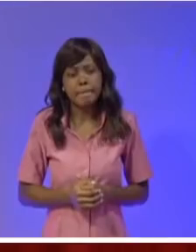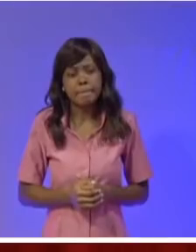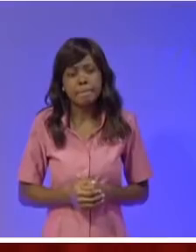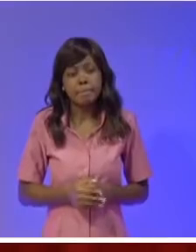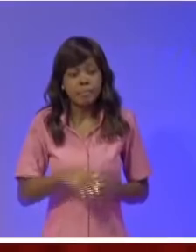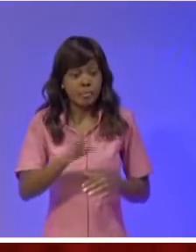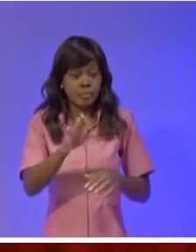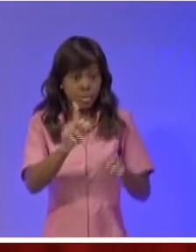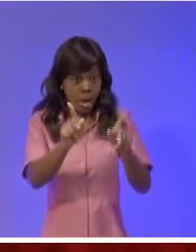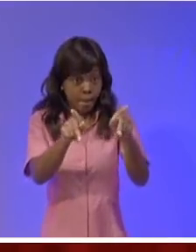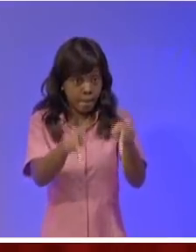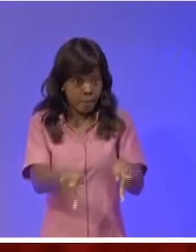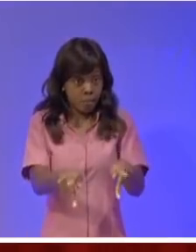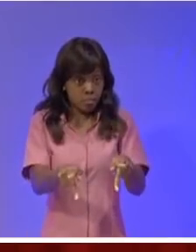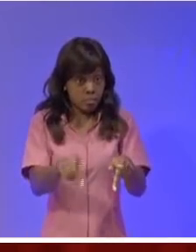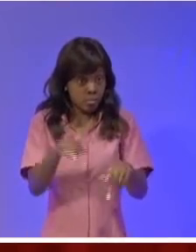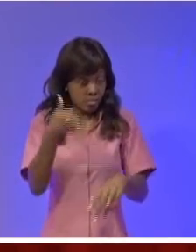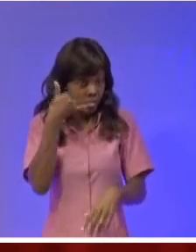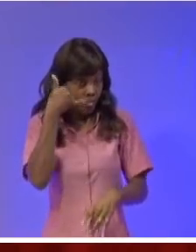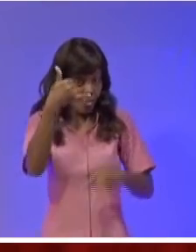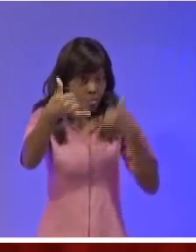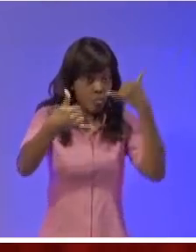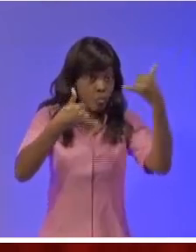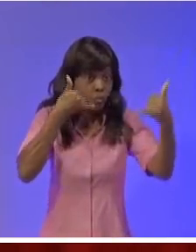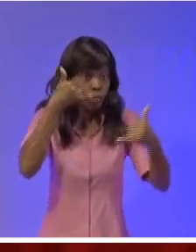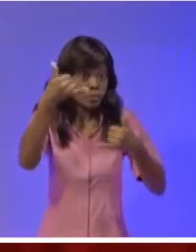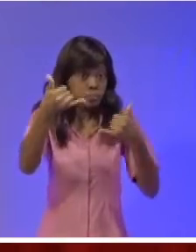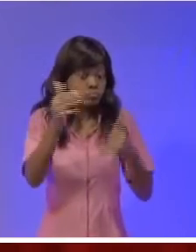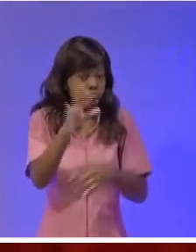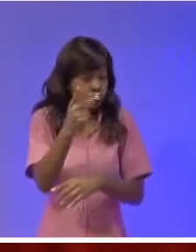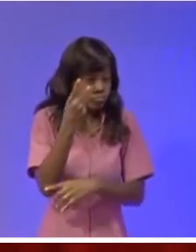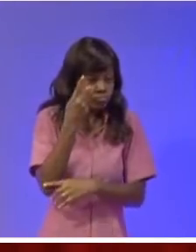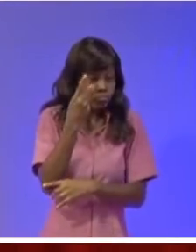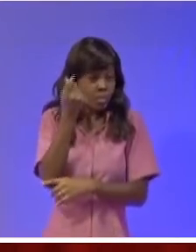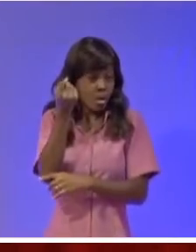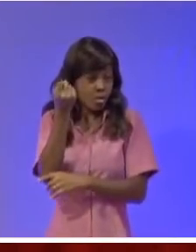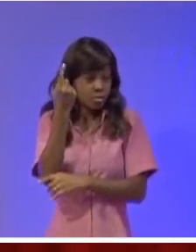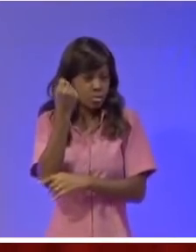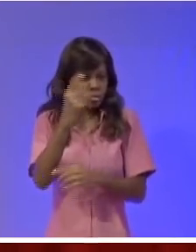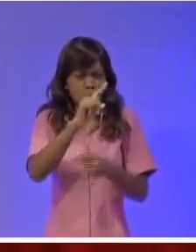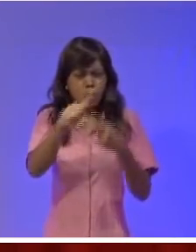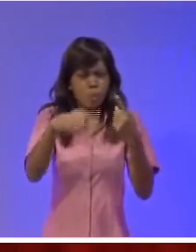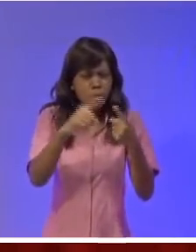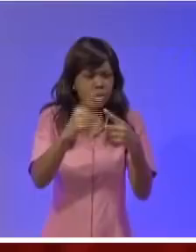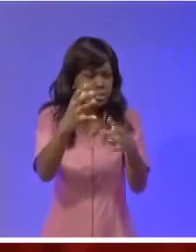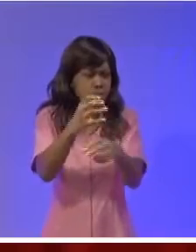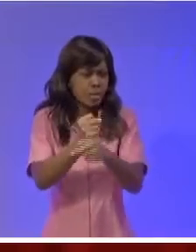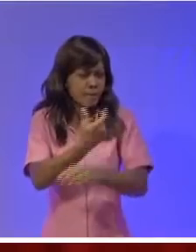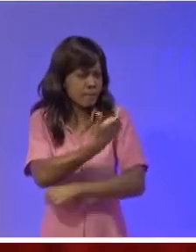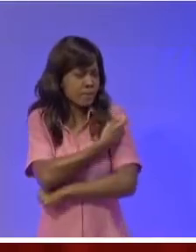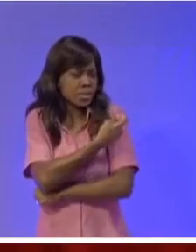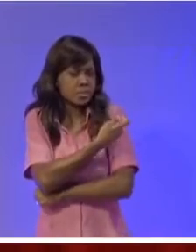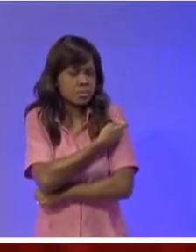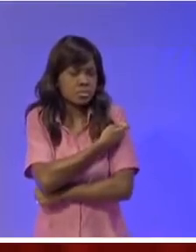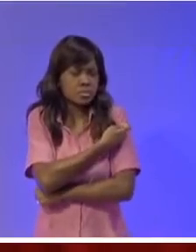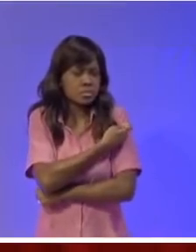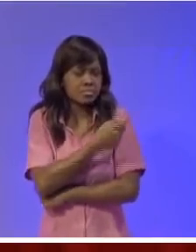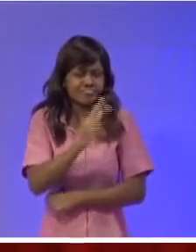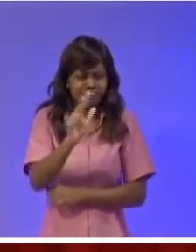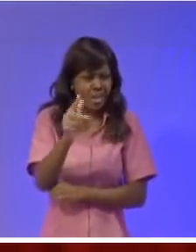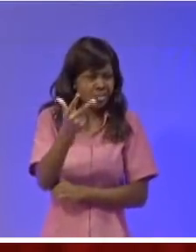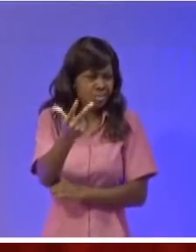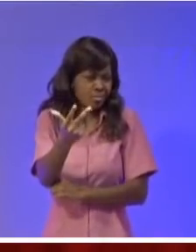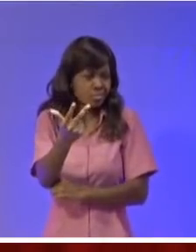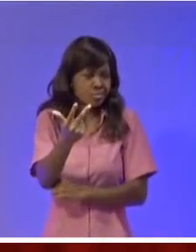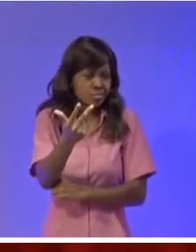vaccine-induced thrombocytopenia thrombosis. Okay, yeah, so it was quite a while ago actually that we wouldn't have had